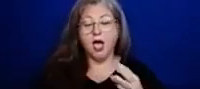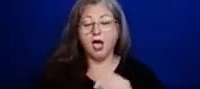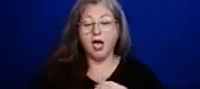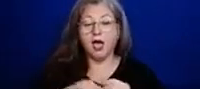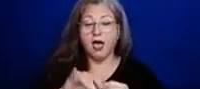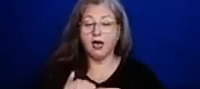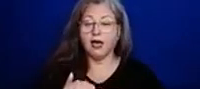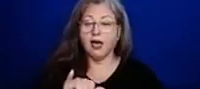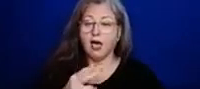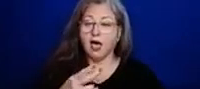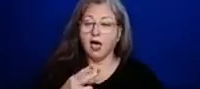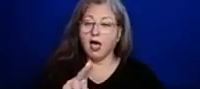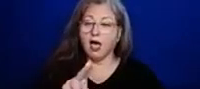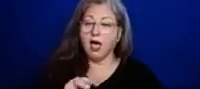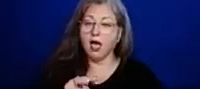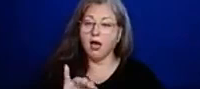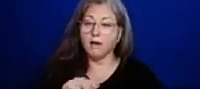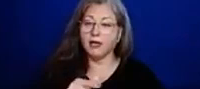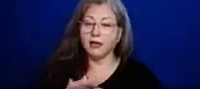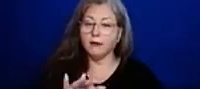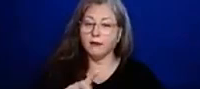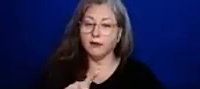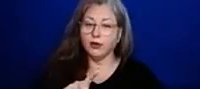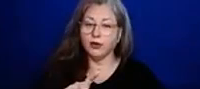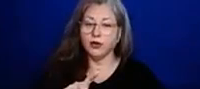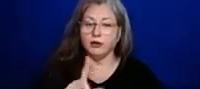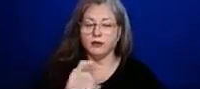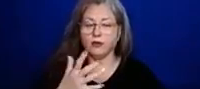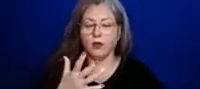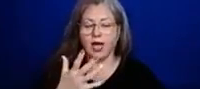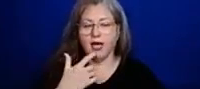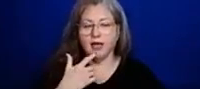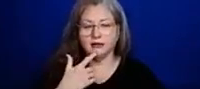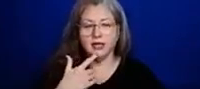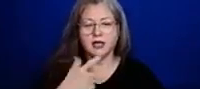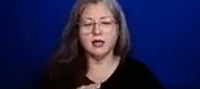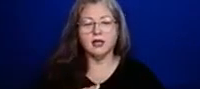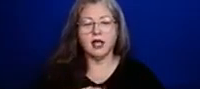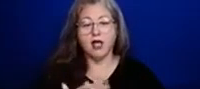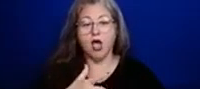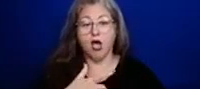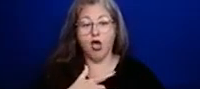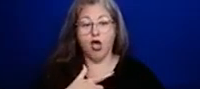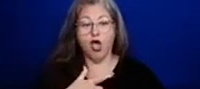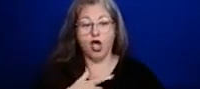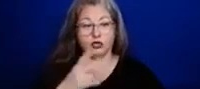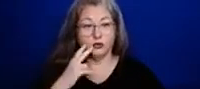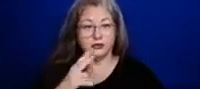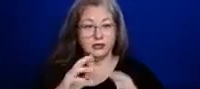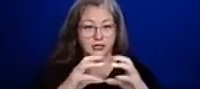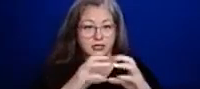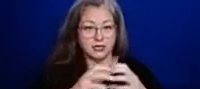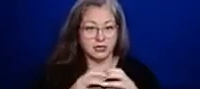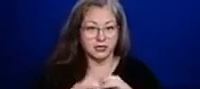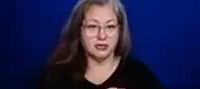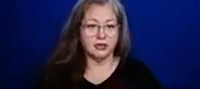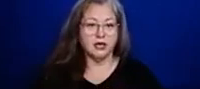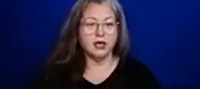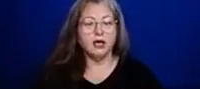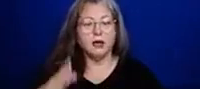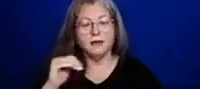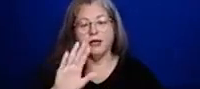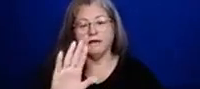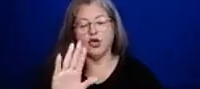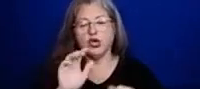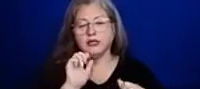the hummingbird because of what I told you. Yes. And the hearts also are because of the sacrifices